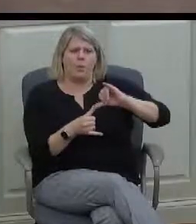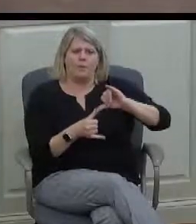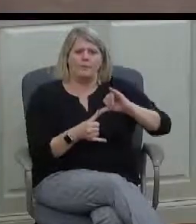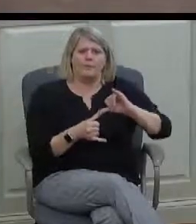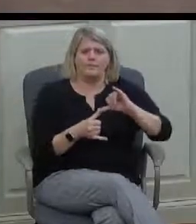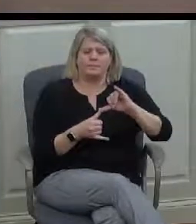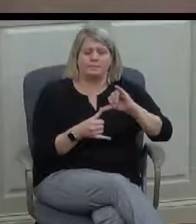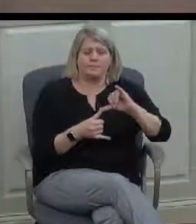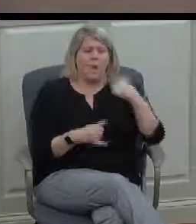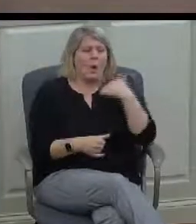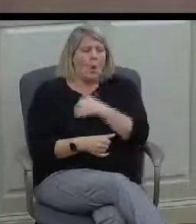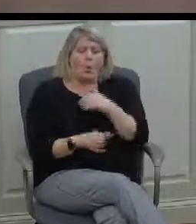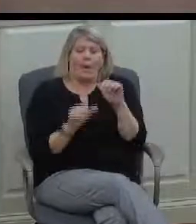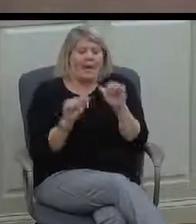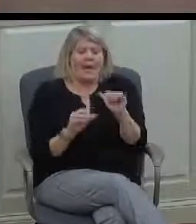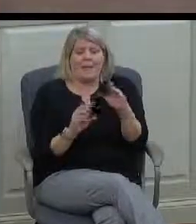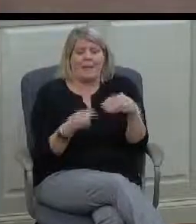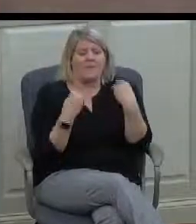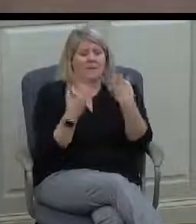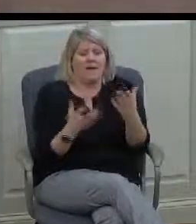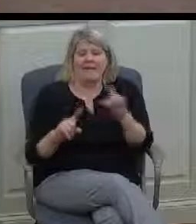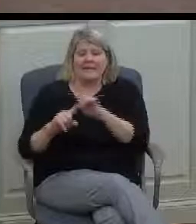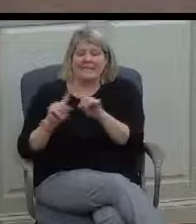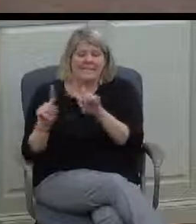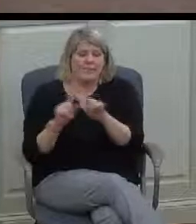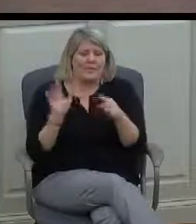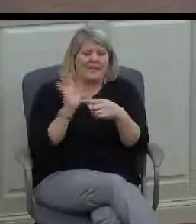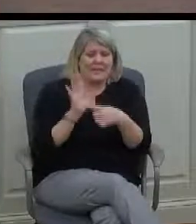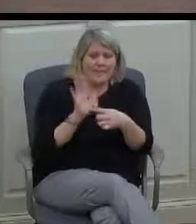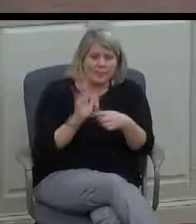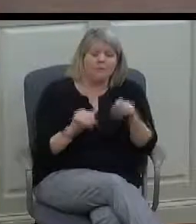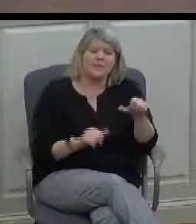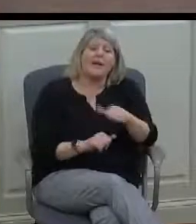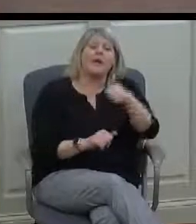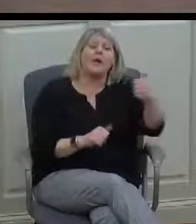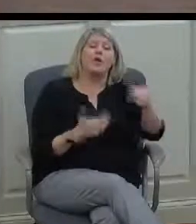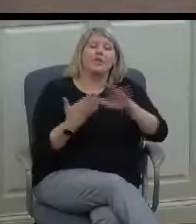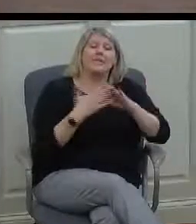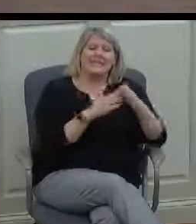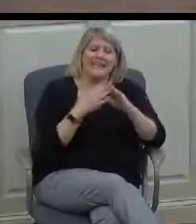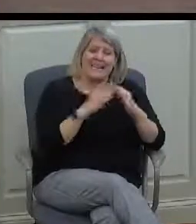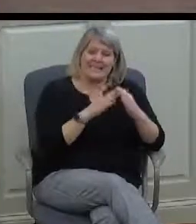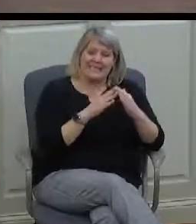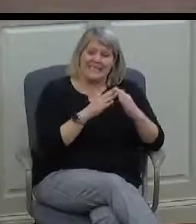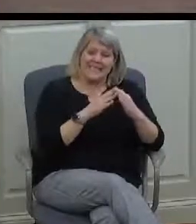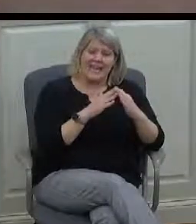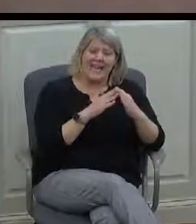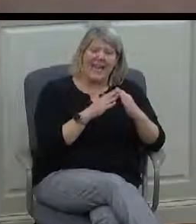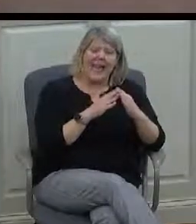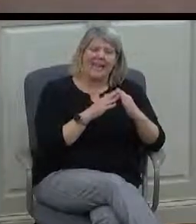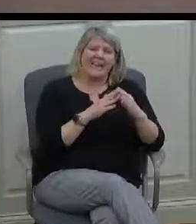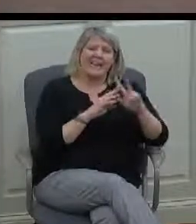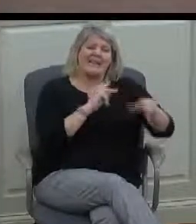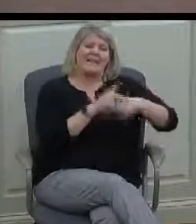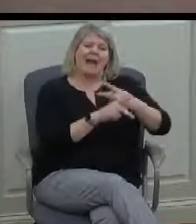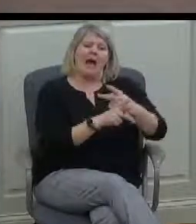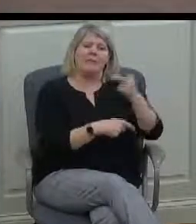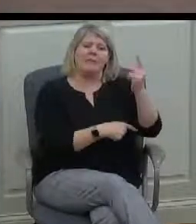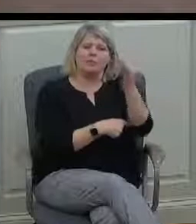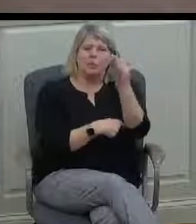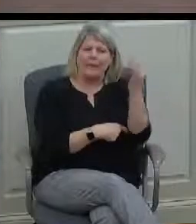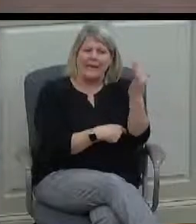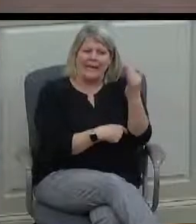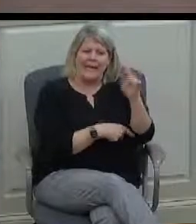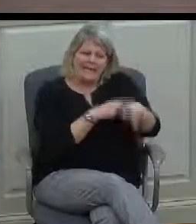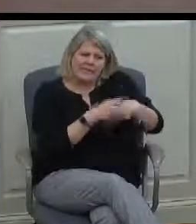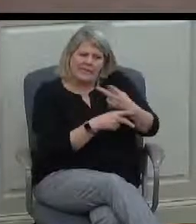different examples of other main streets and how much that tree canopy, the types of species, and where